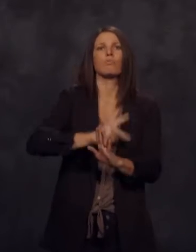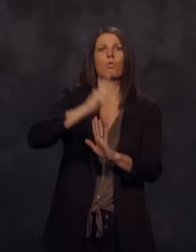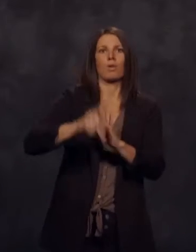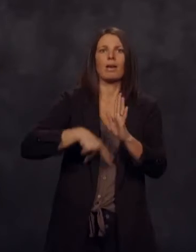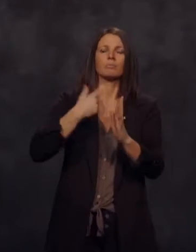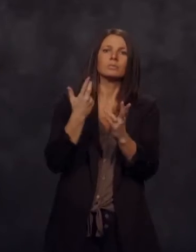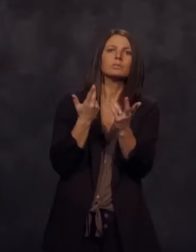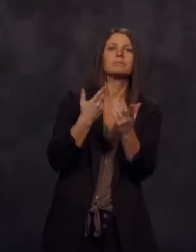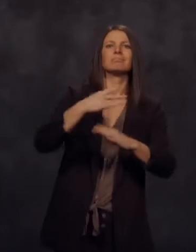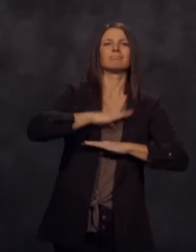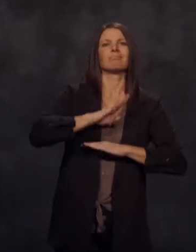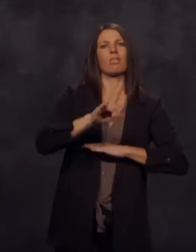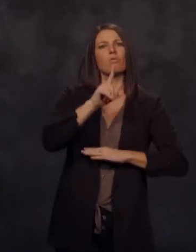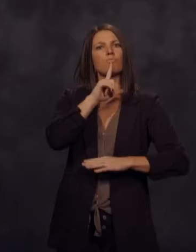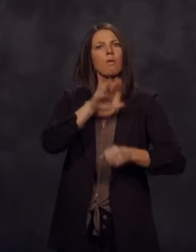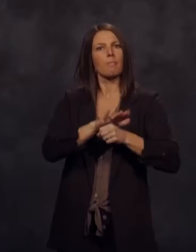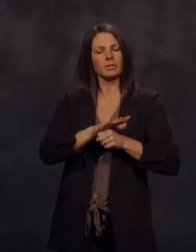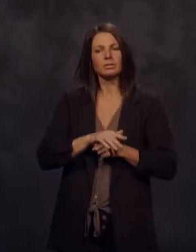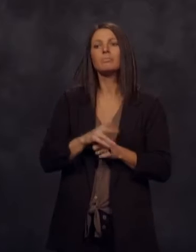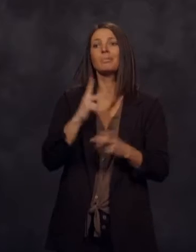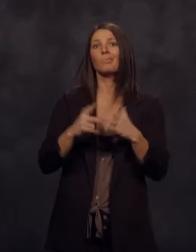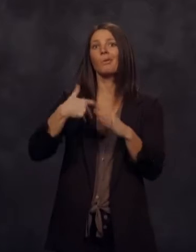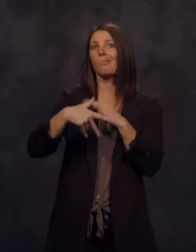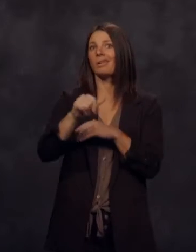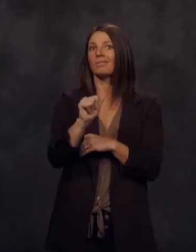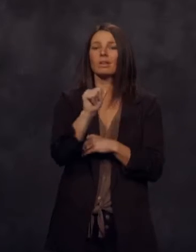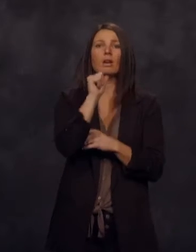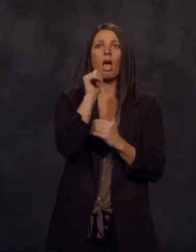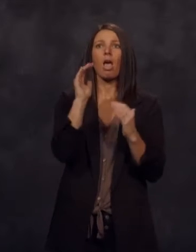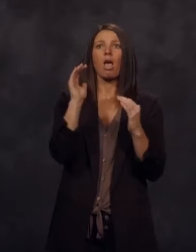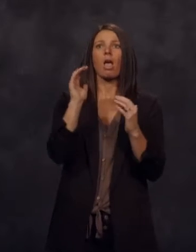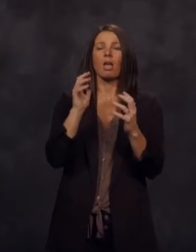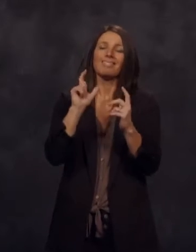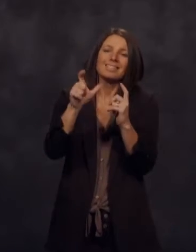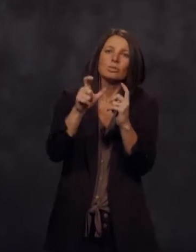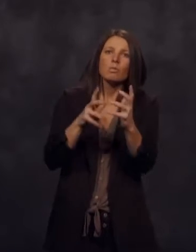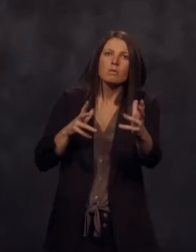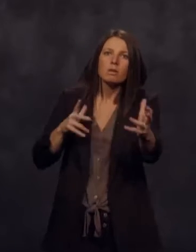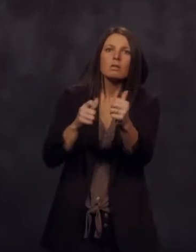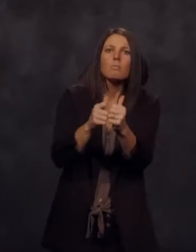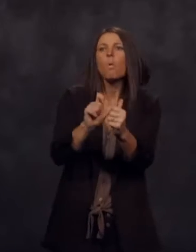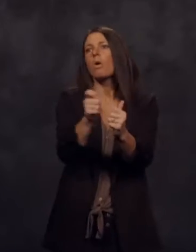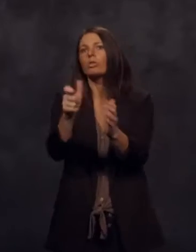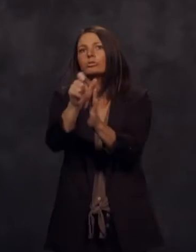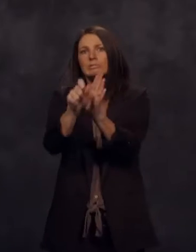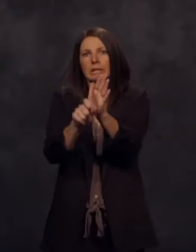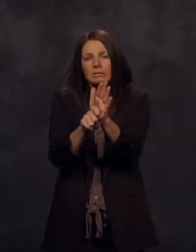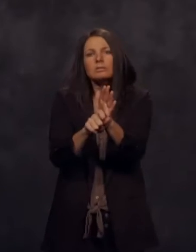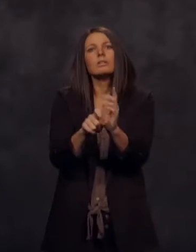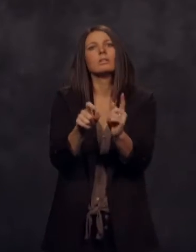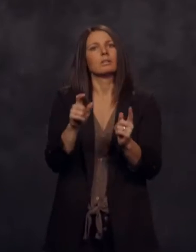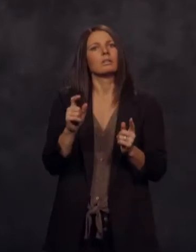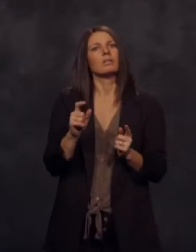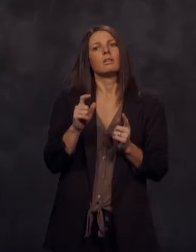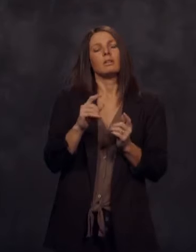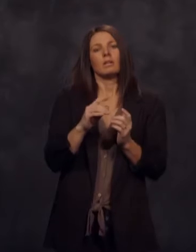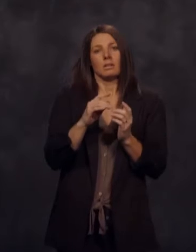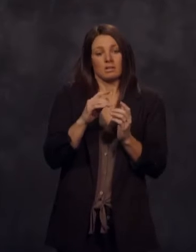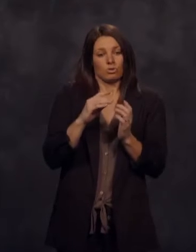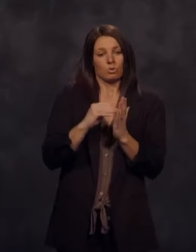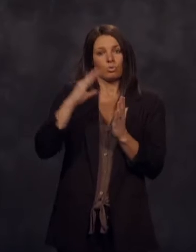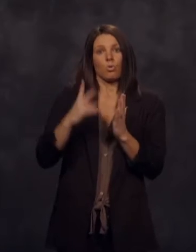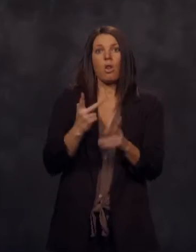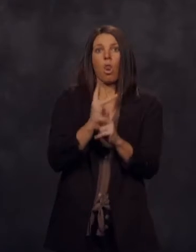to their promise, and that Pennsylvanians are not at a disadvantage compared to residents of other states. Student loan forgiveness